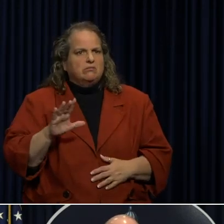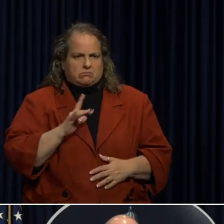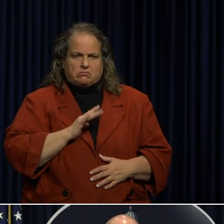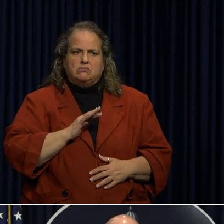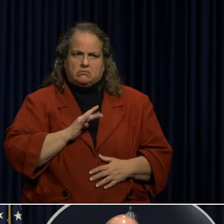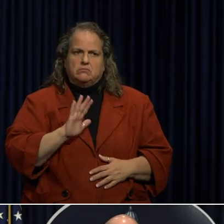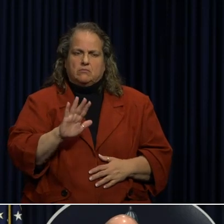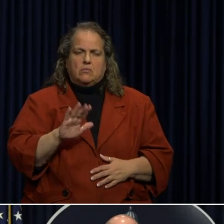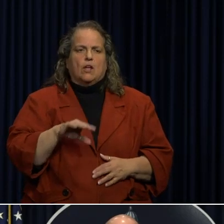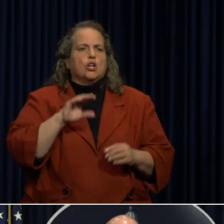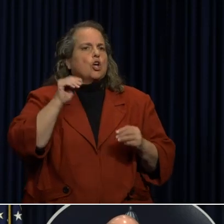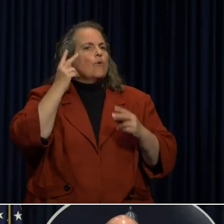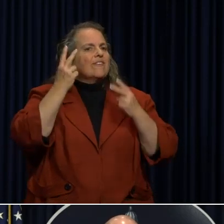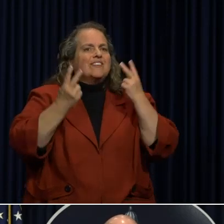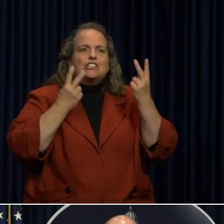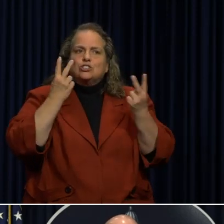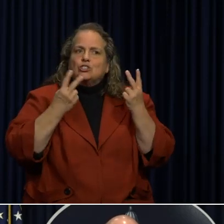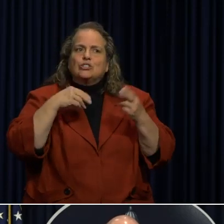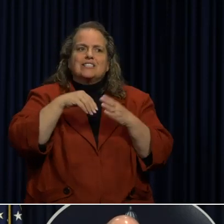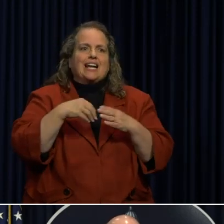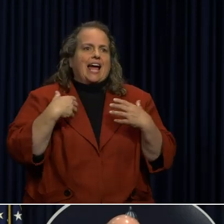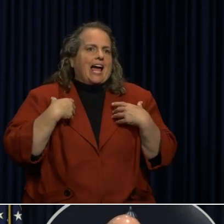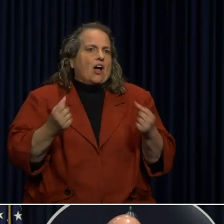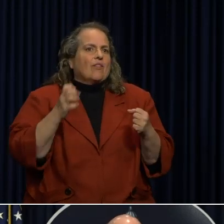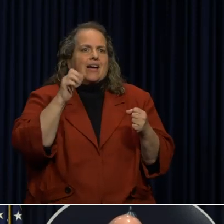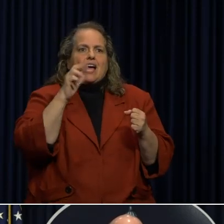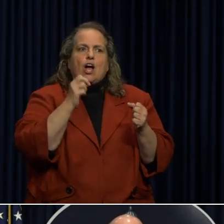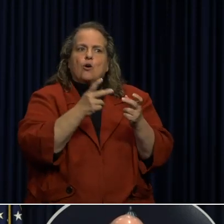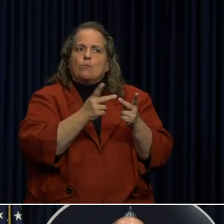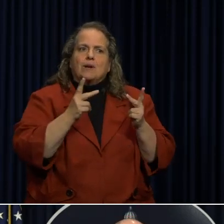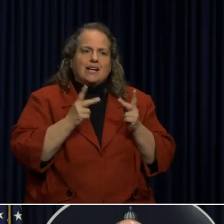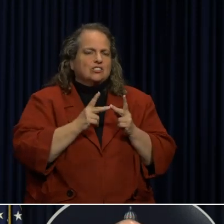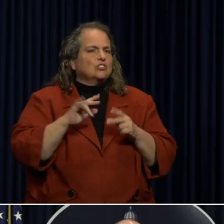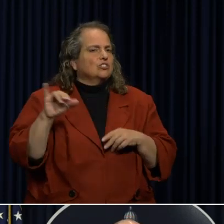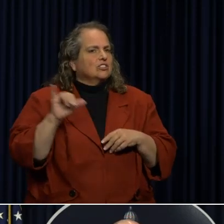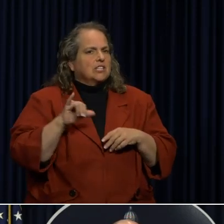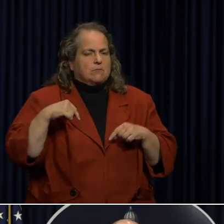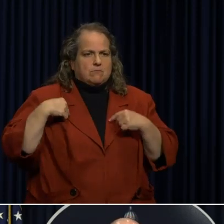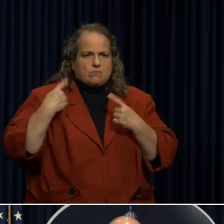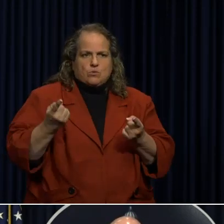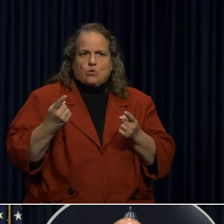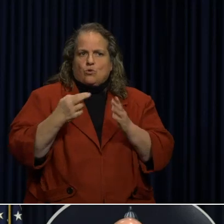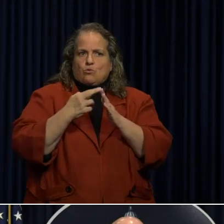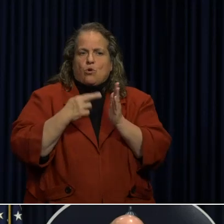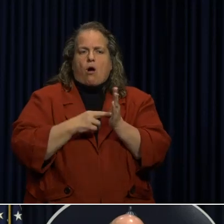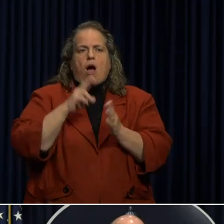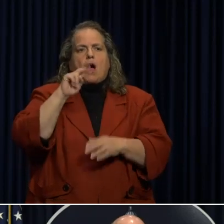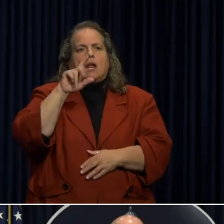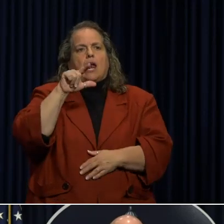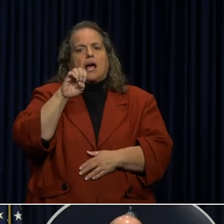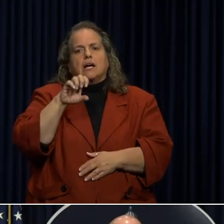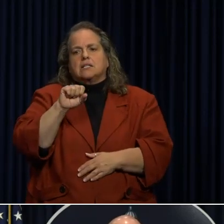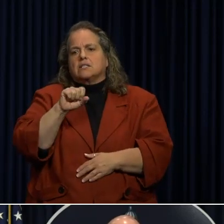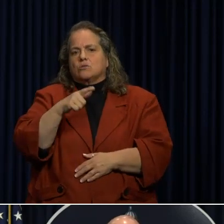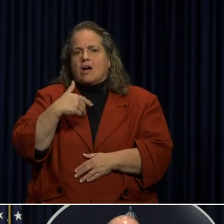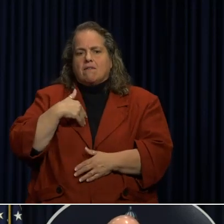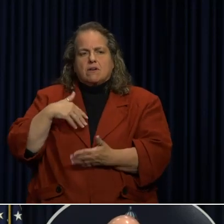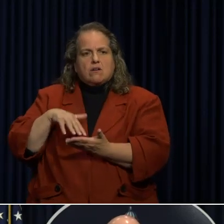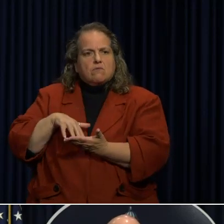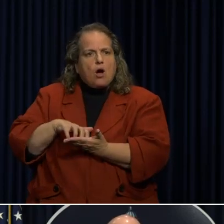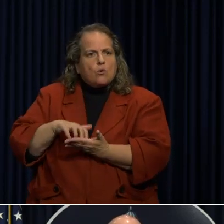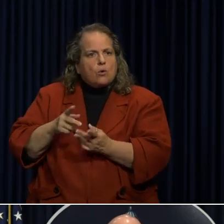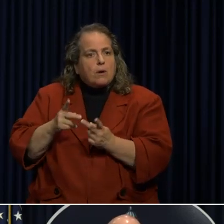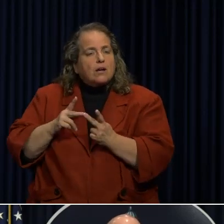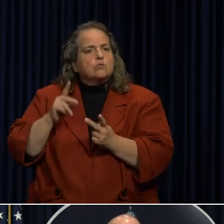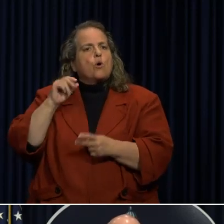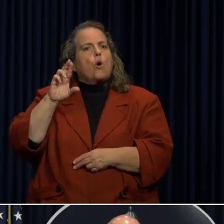healthcare facilities, just like is currently the rule, unless they're required for vulnerable populations, minors who require an